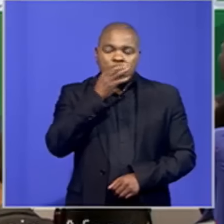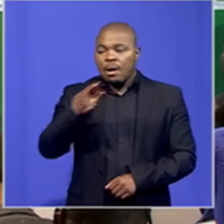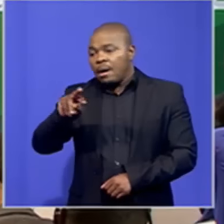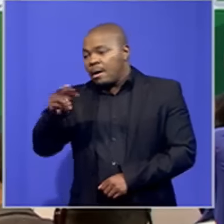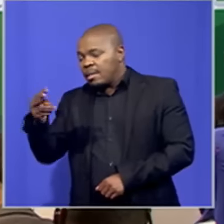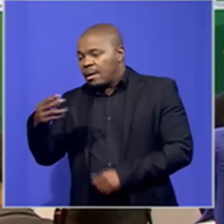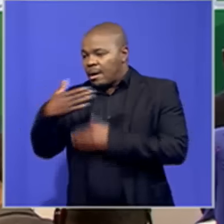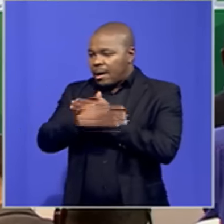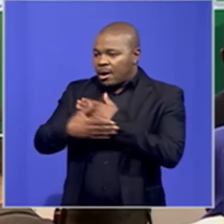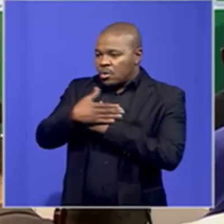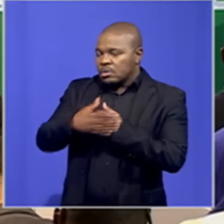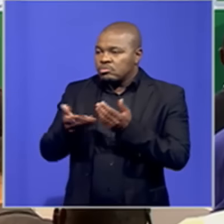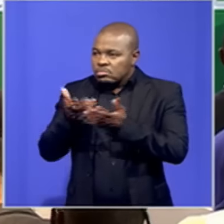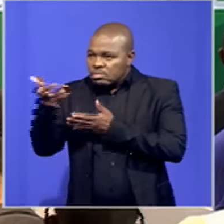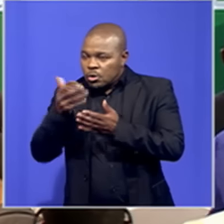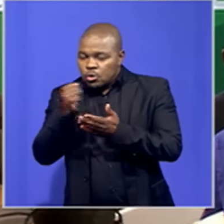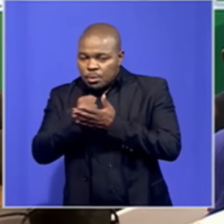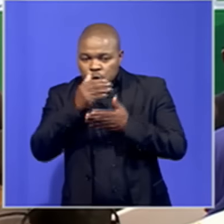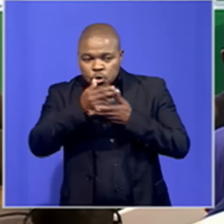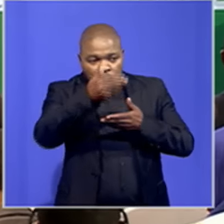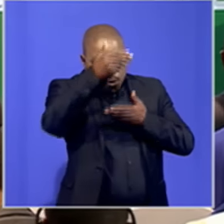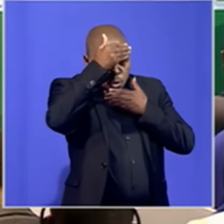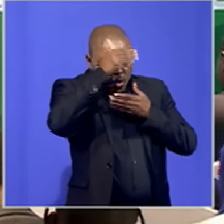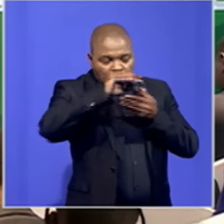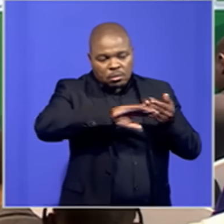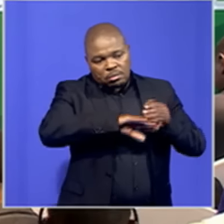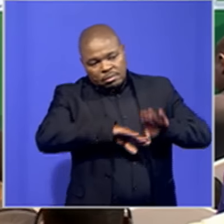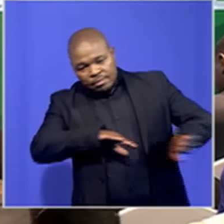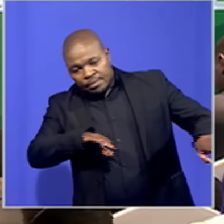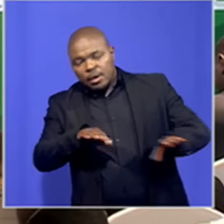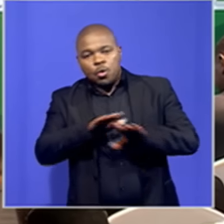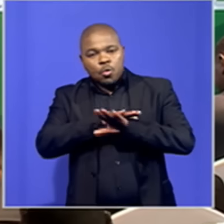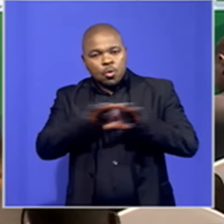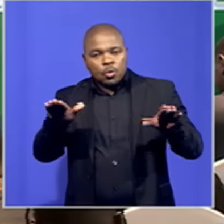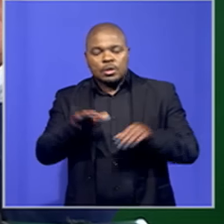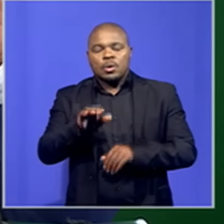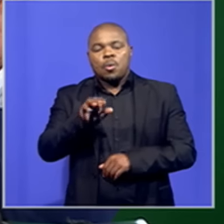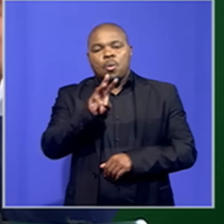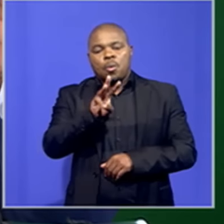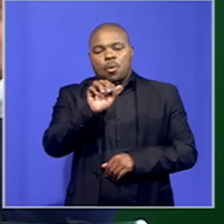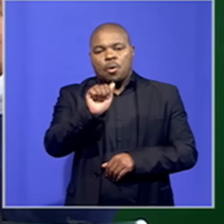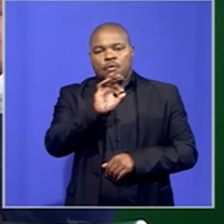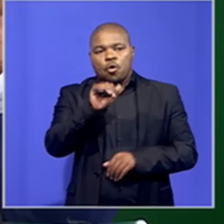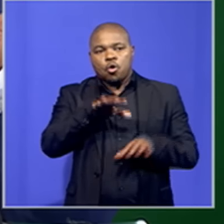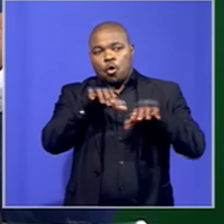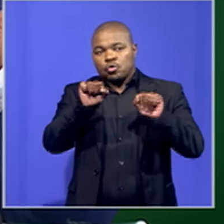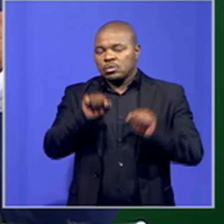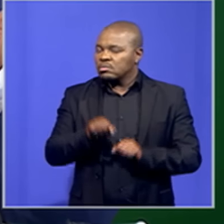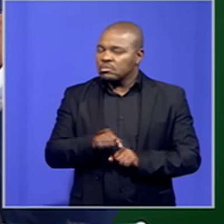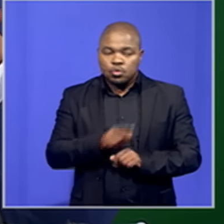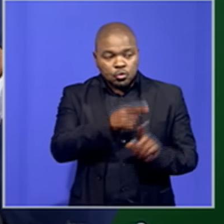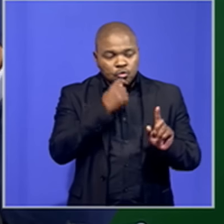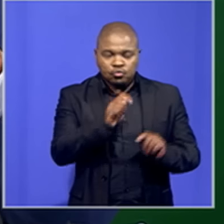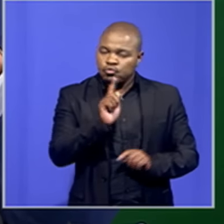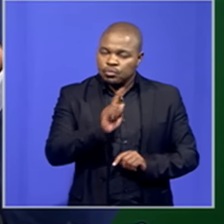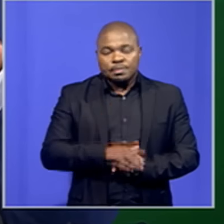thibela moroko go nna baamogedi ba kgaisano ya monongwaga ya Women's Africa Cup of Nations. Motsepe a re kgaisano